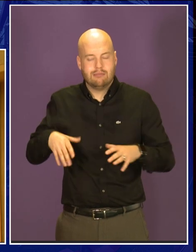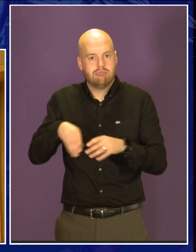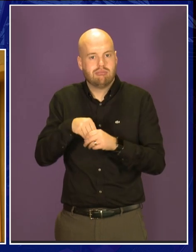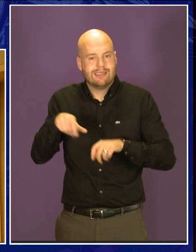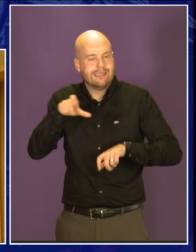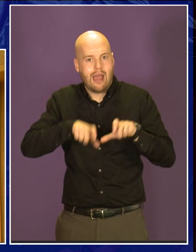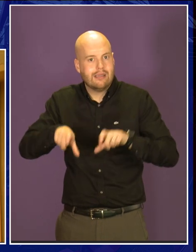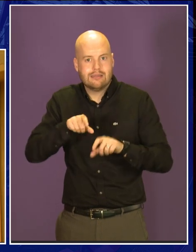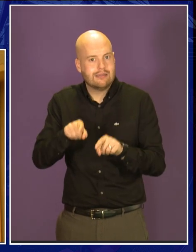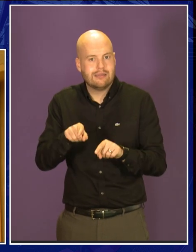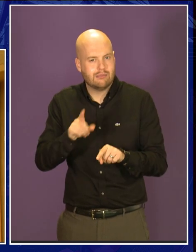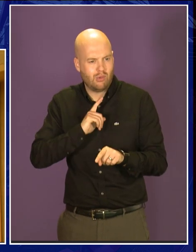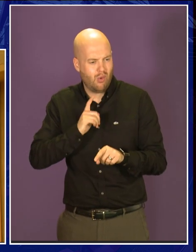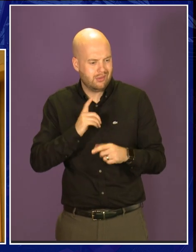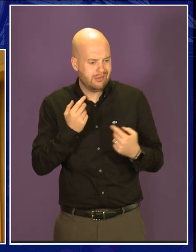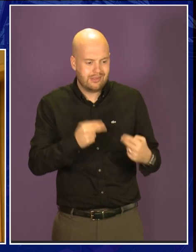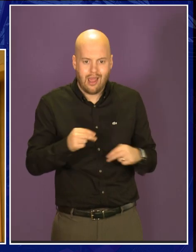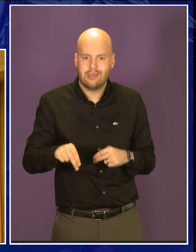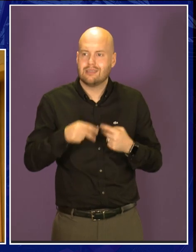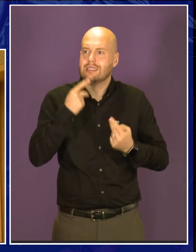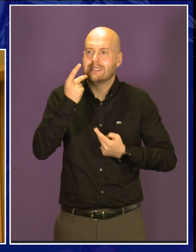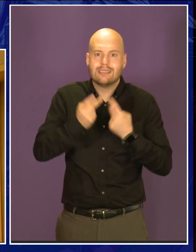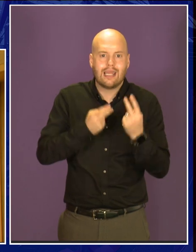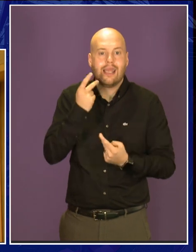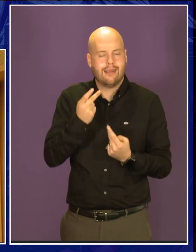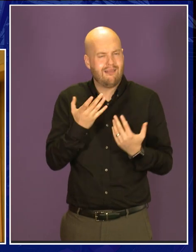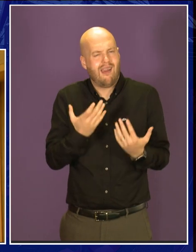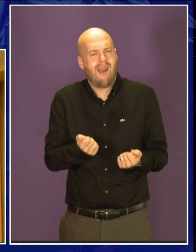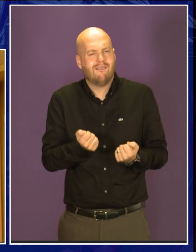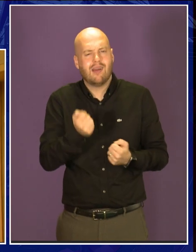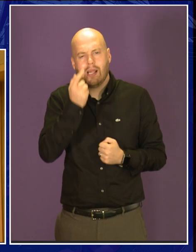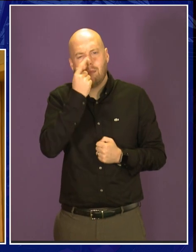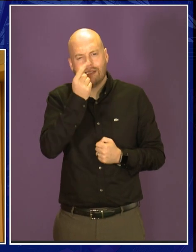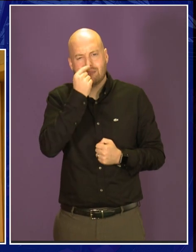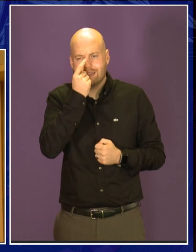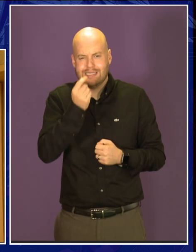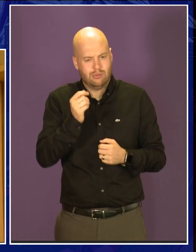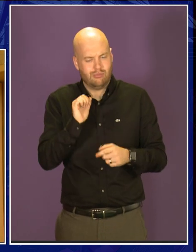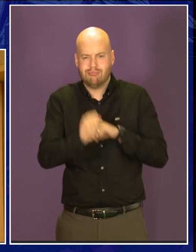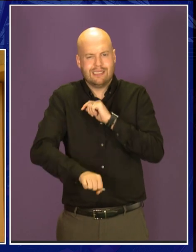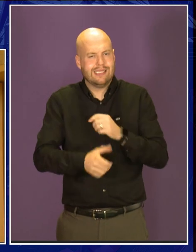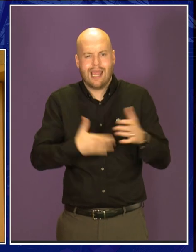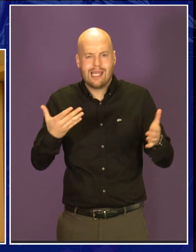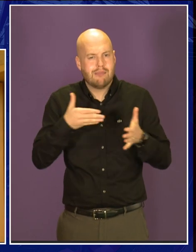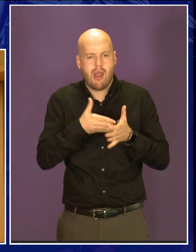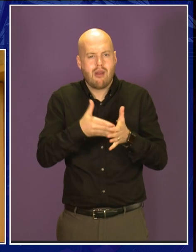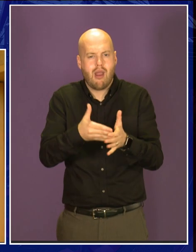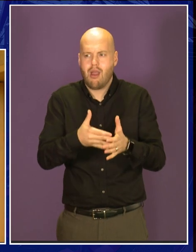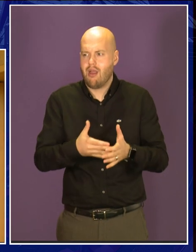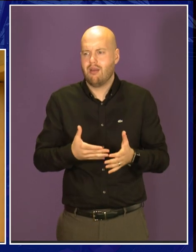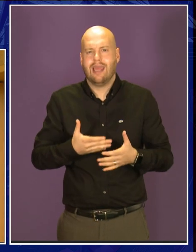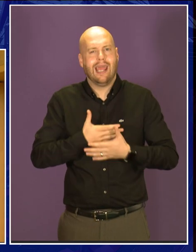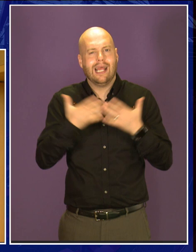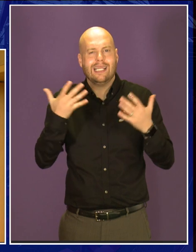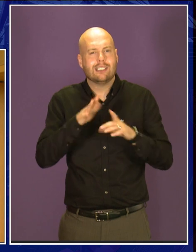because dance, moving, singing has that capacity to go beyond any barrier, any